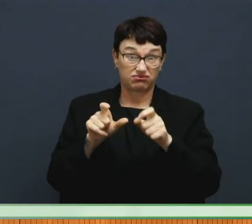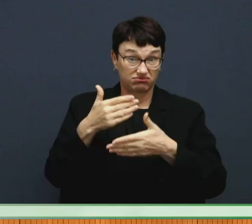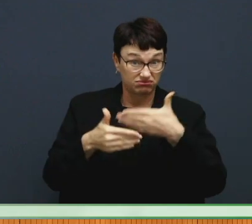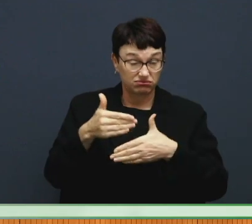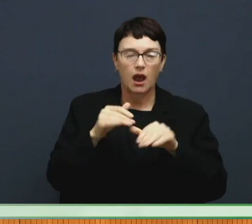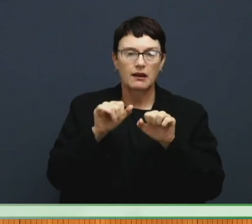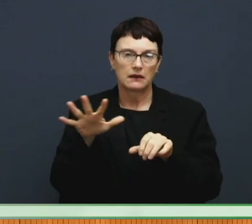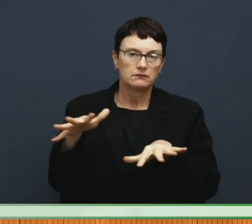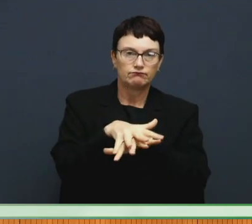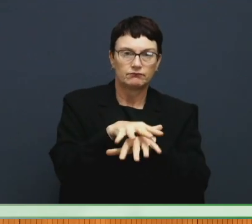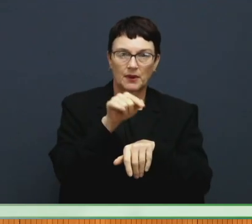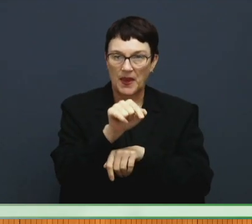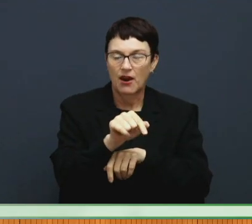the